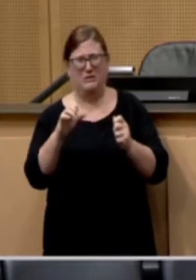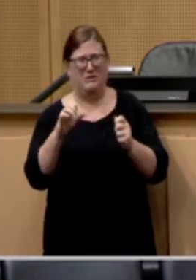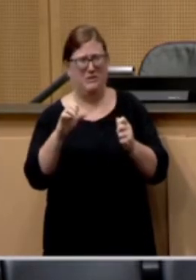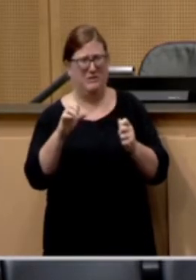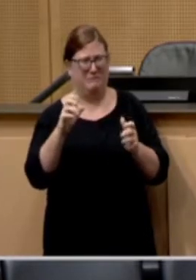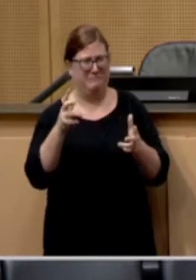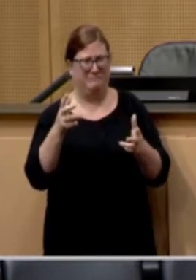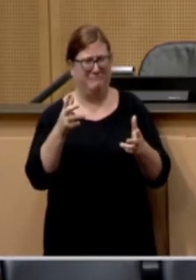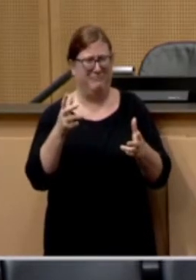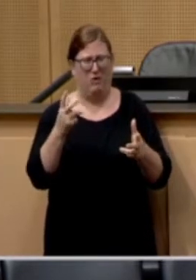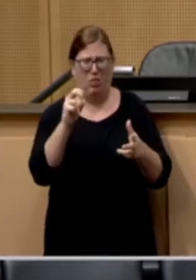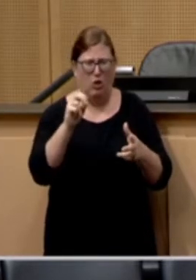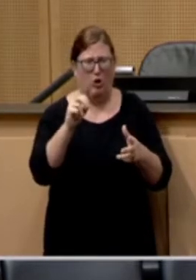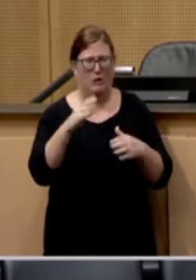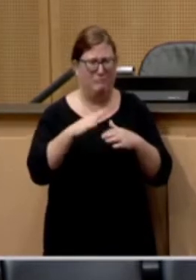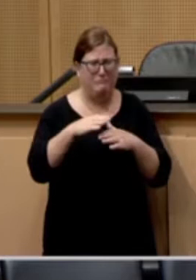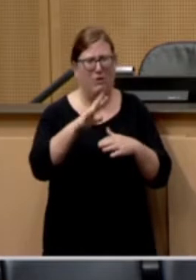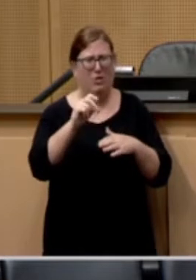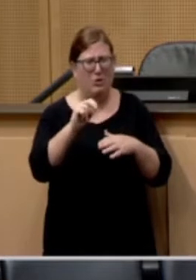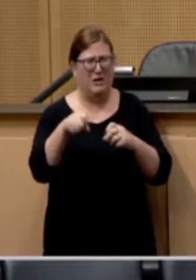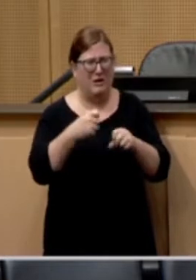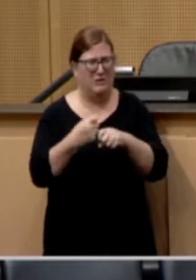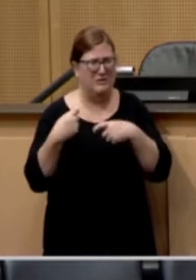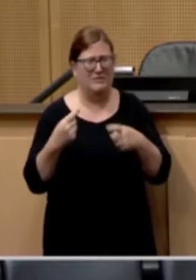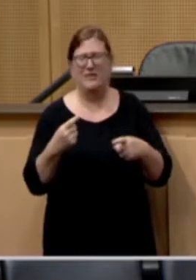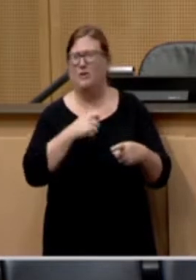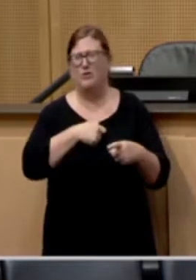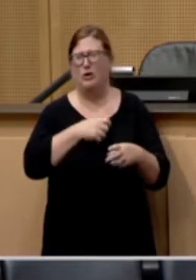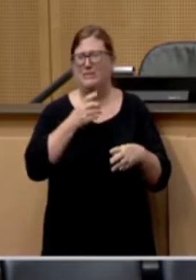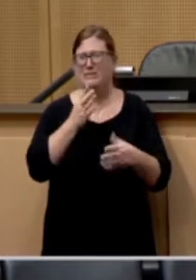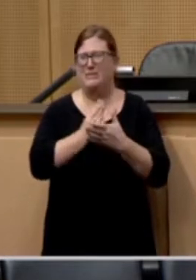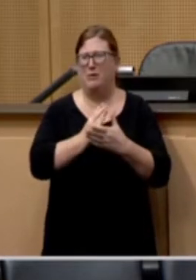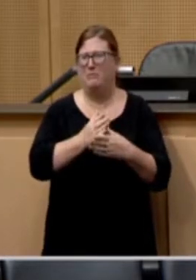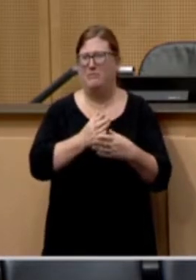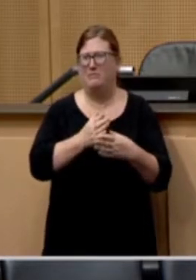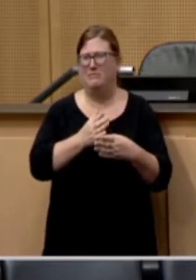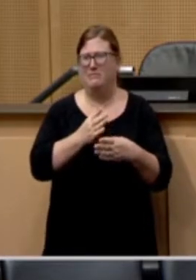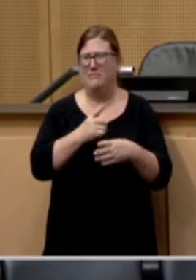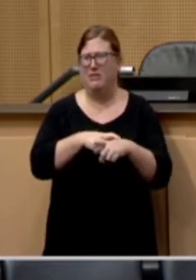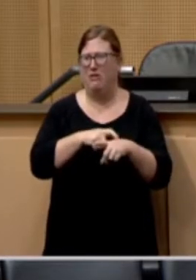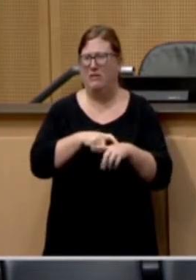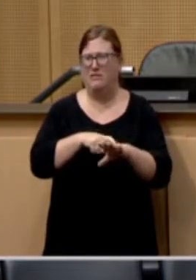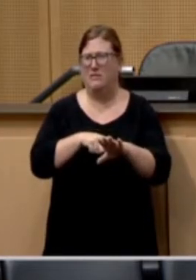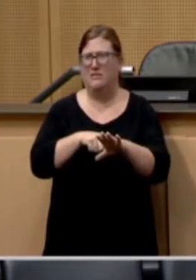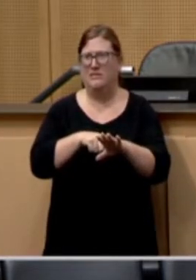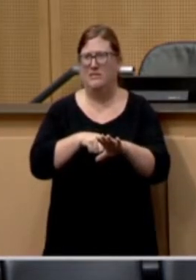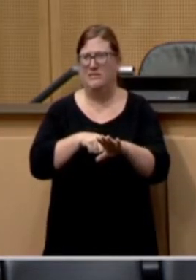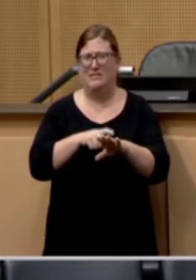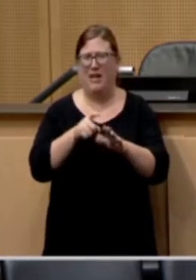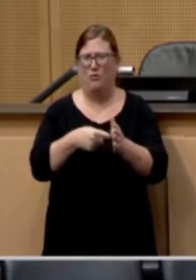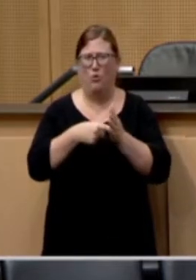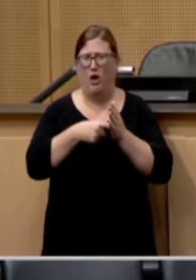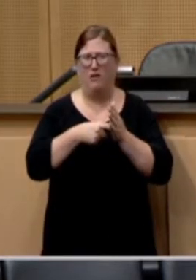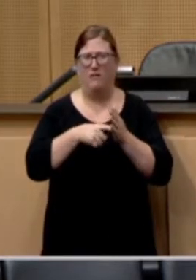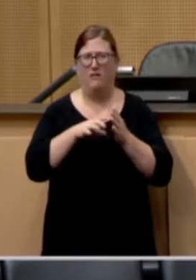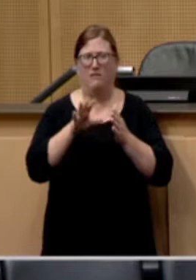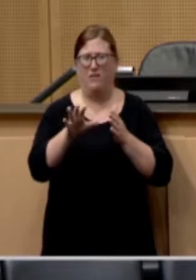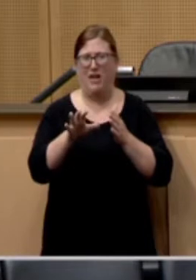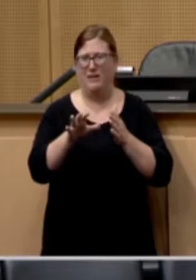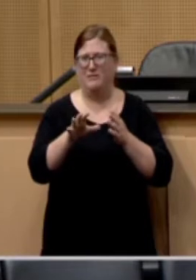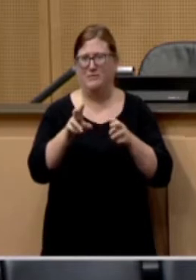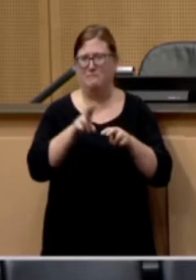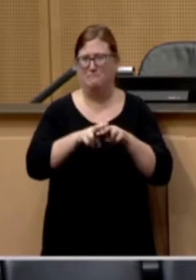This what is we have name in Seattle. Excuse me, Councilmember. I'm sorry. Stop this clock, please. Councilmember Bagshaw. I'm going to require 5 at the